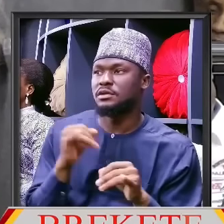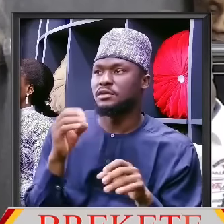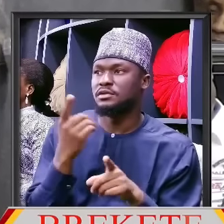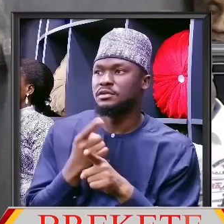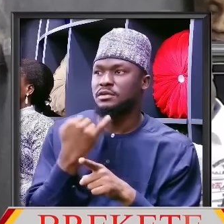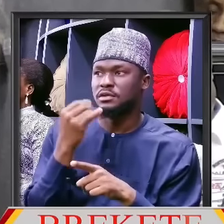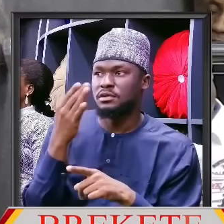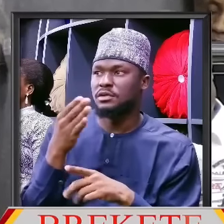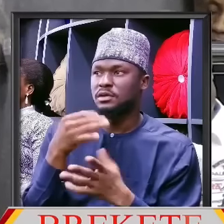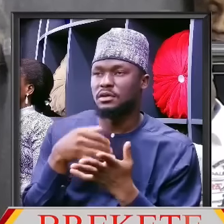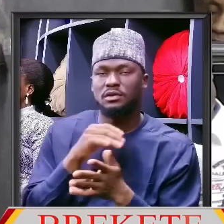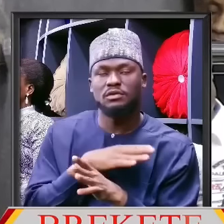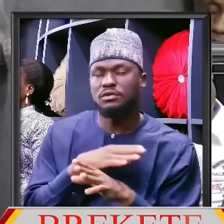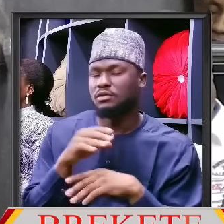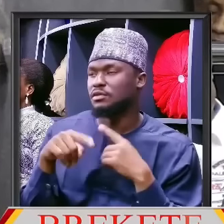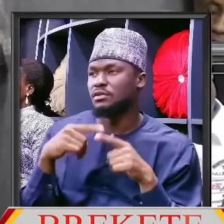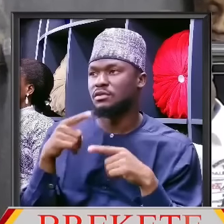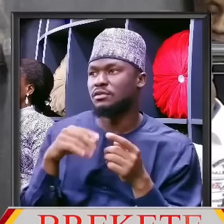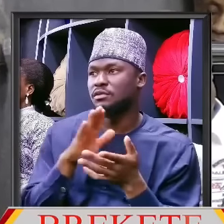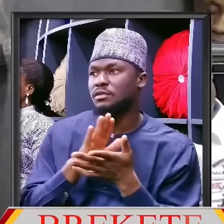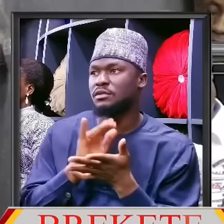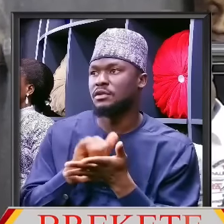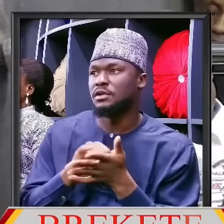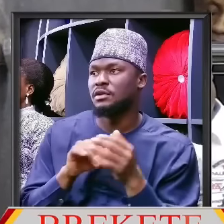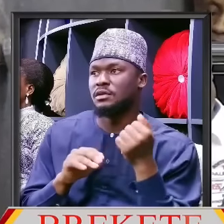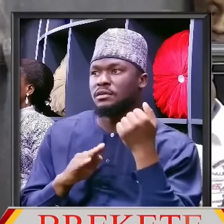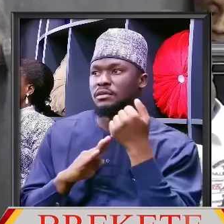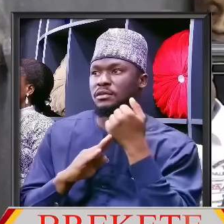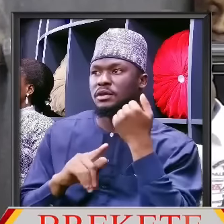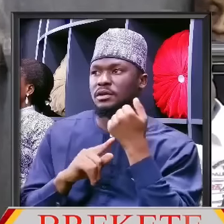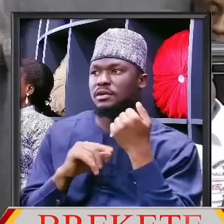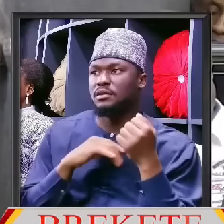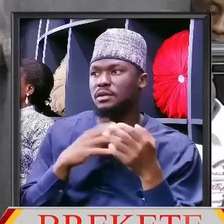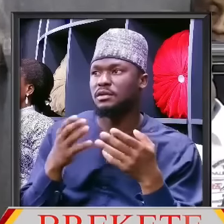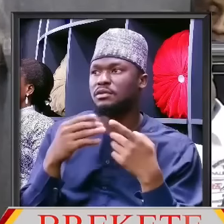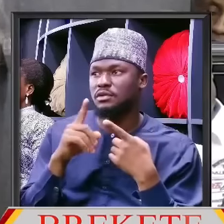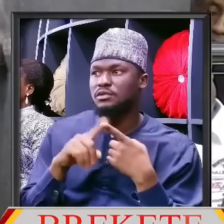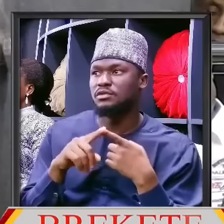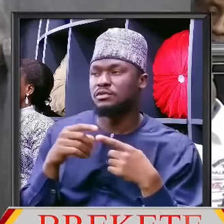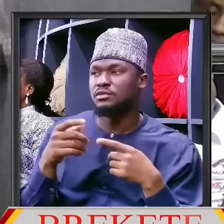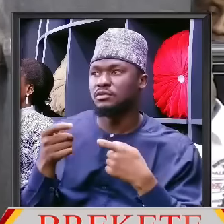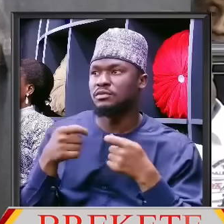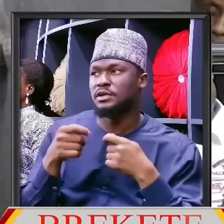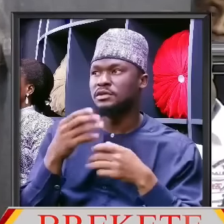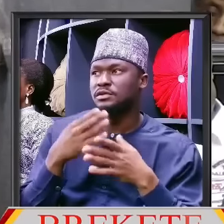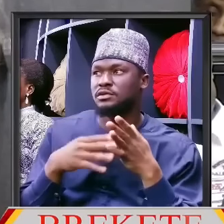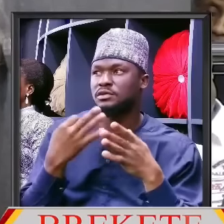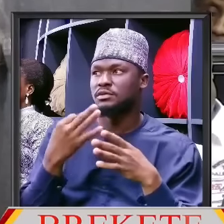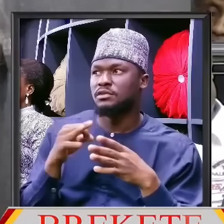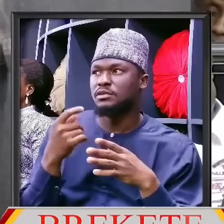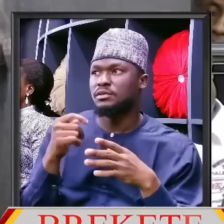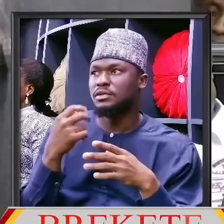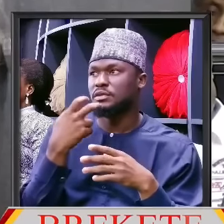the good. That background, now I want to address some of the concerns where you don't raise now. Like when you talk,